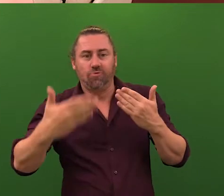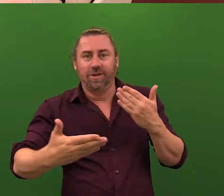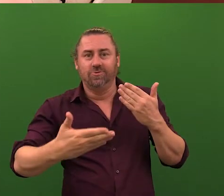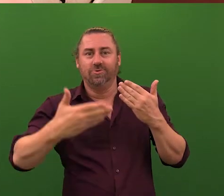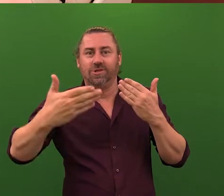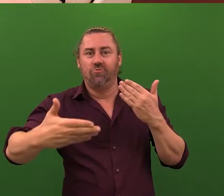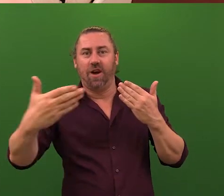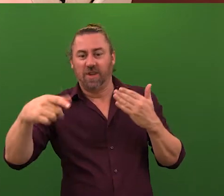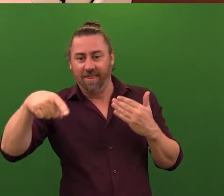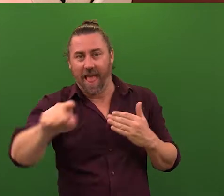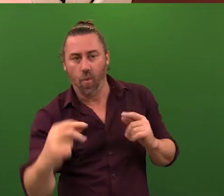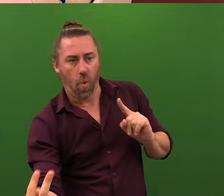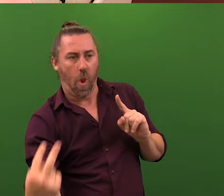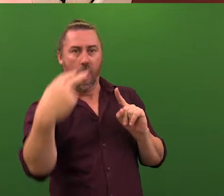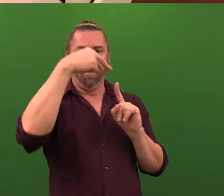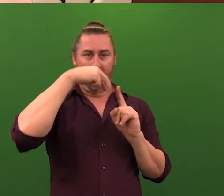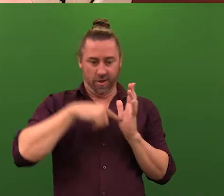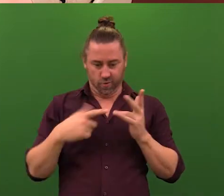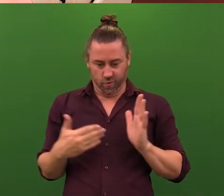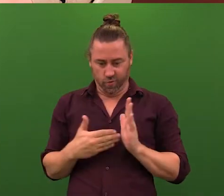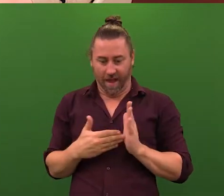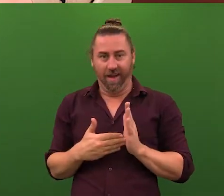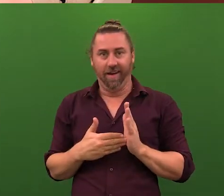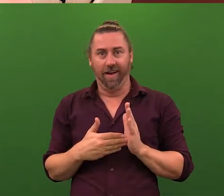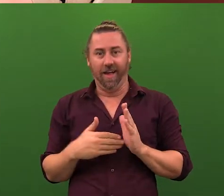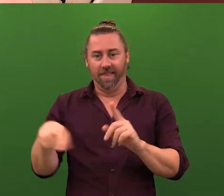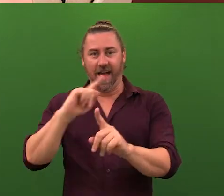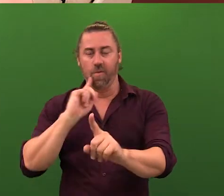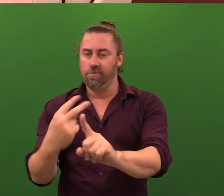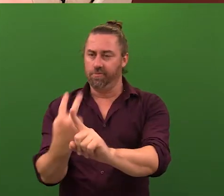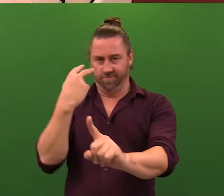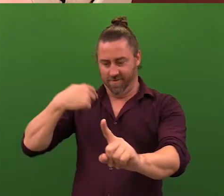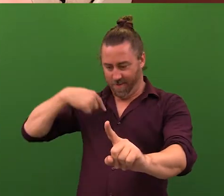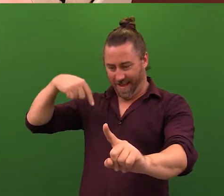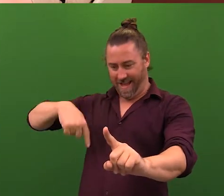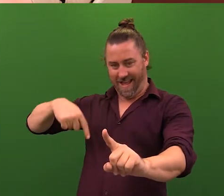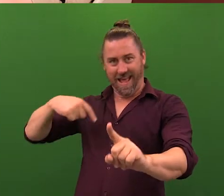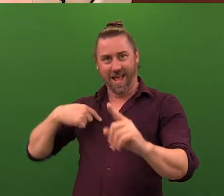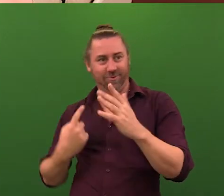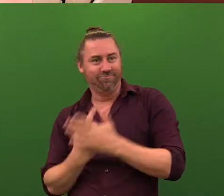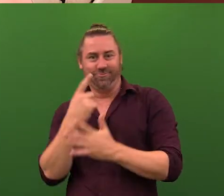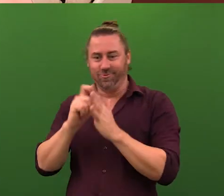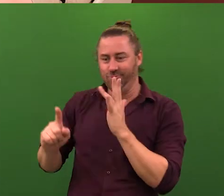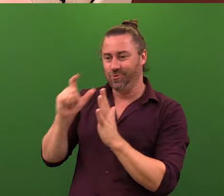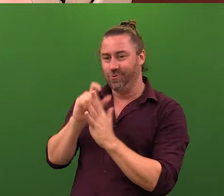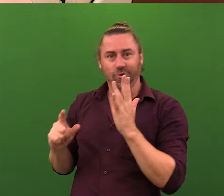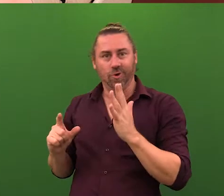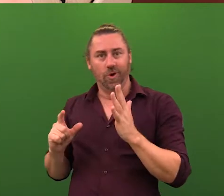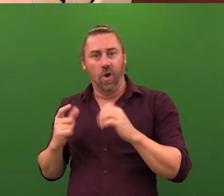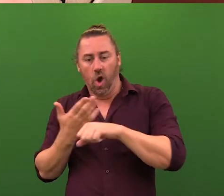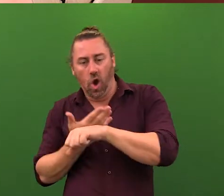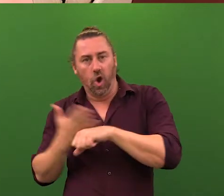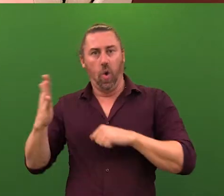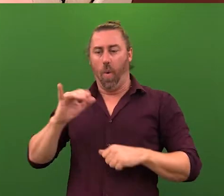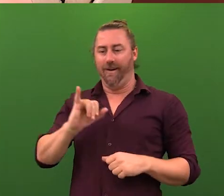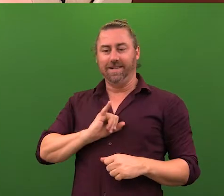back and remember, who we were, or I guess making new identities